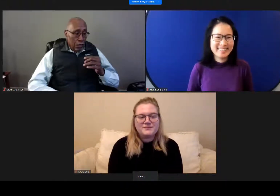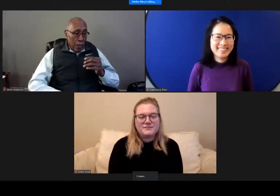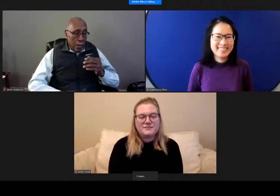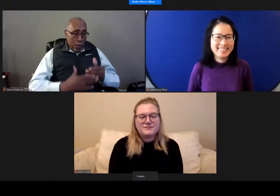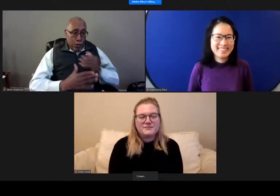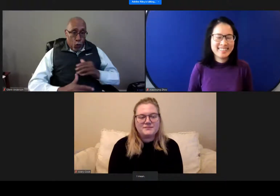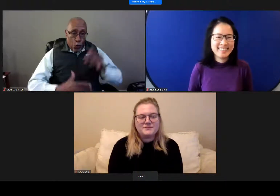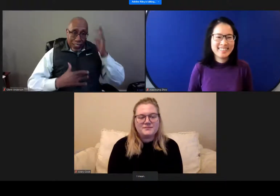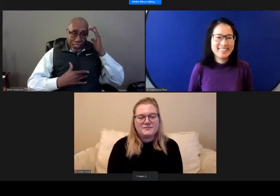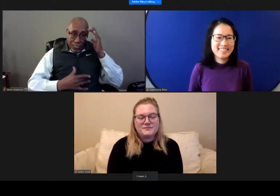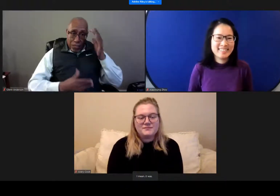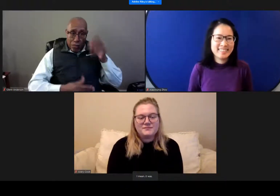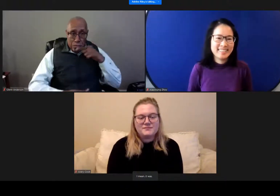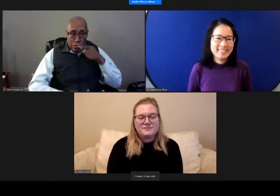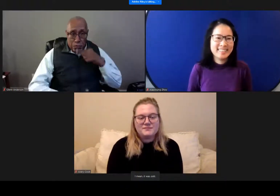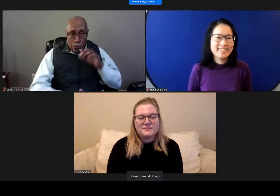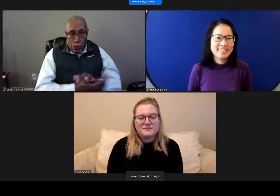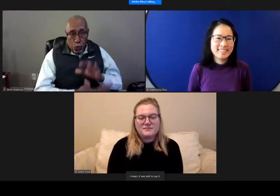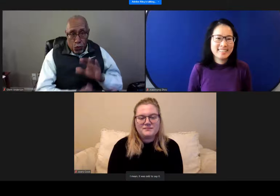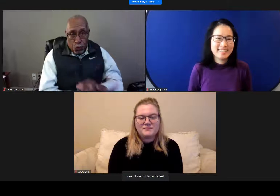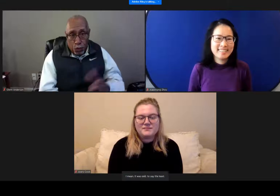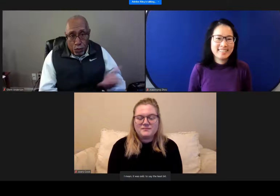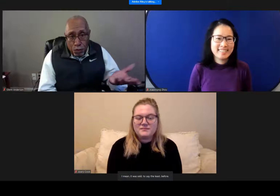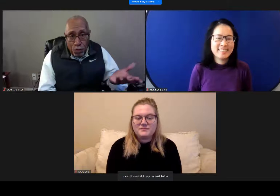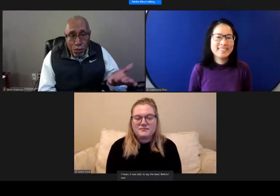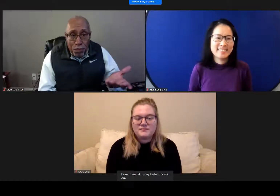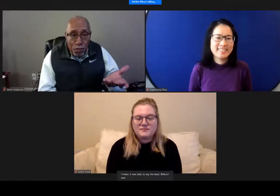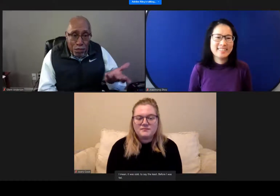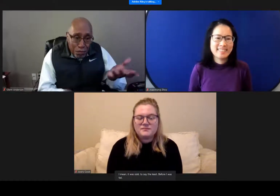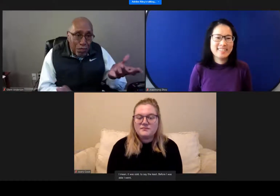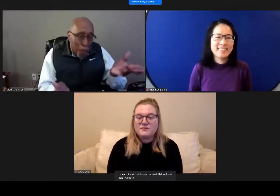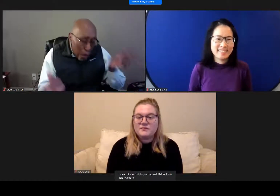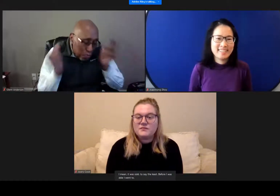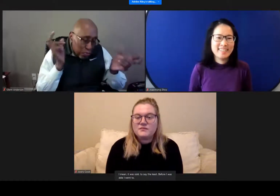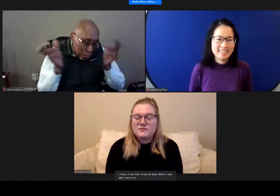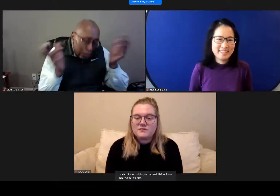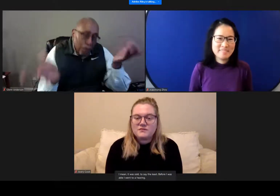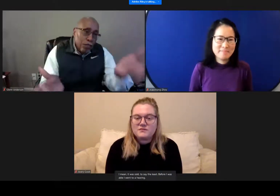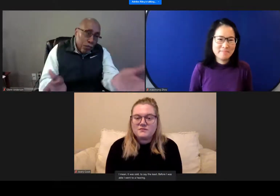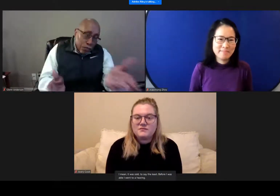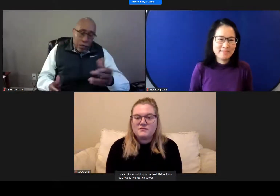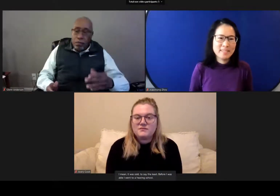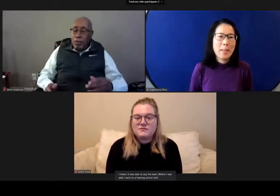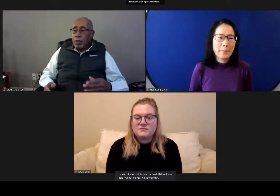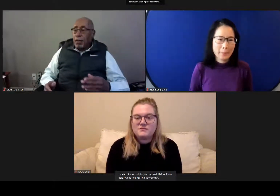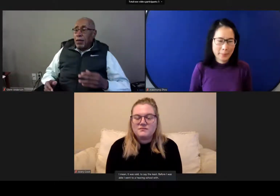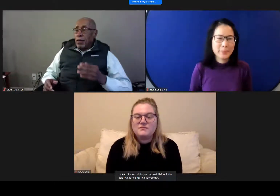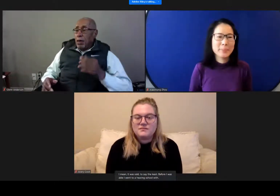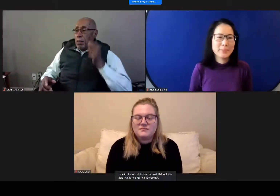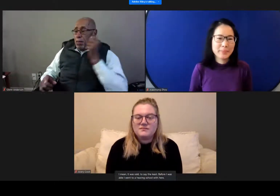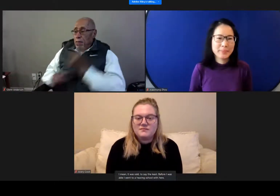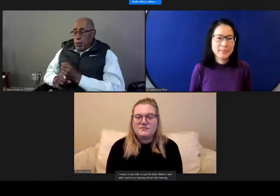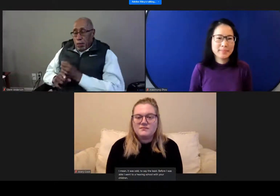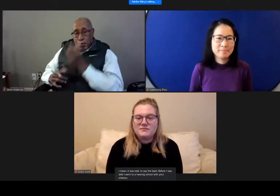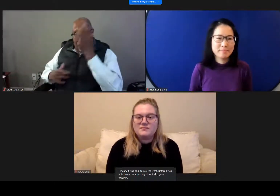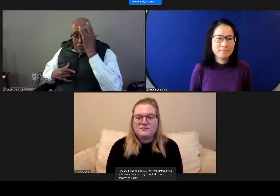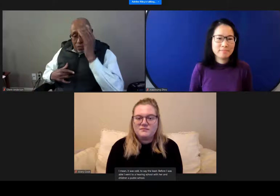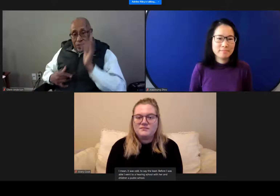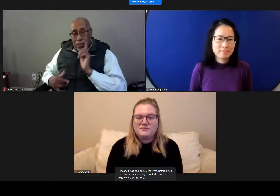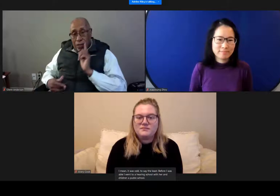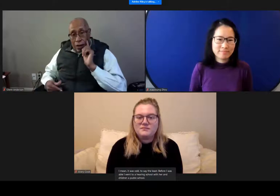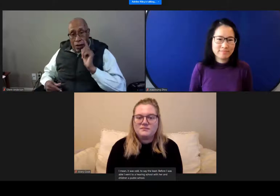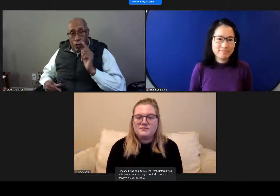mean, it was odd, to say the least. Before I was ill, I went to a hearing school with hearing children, a public